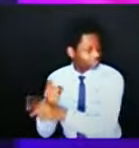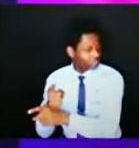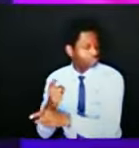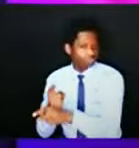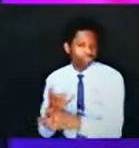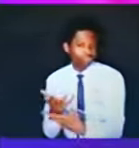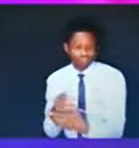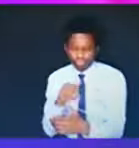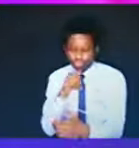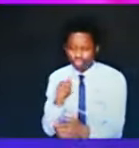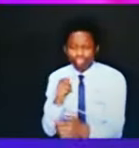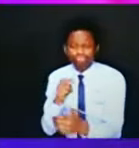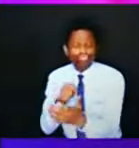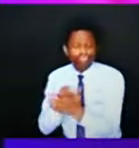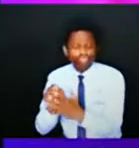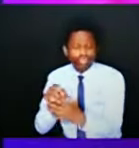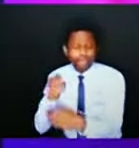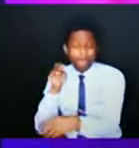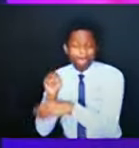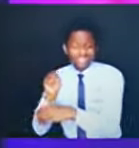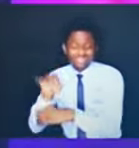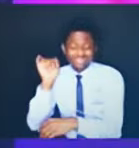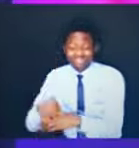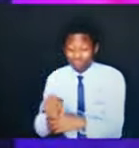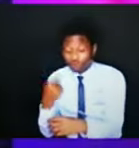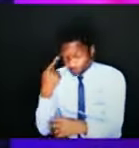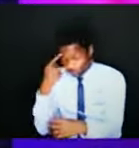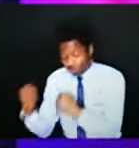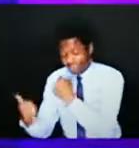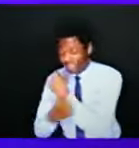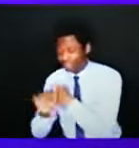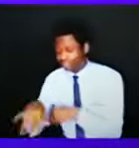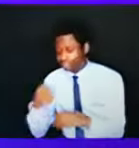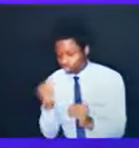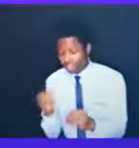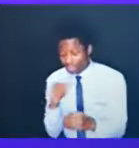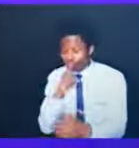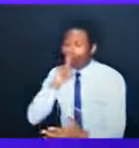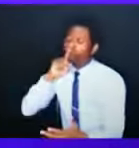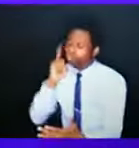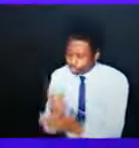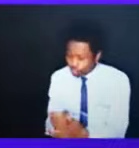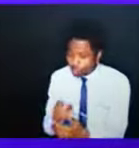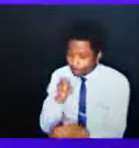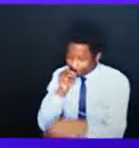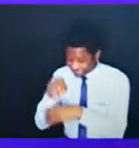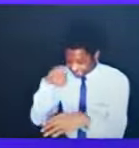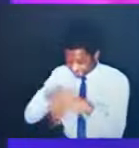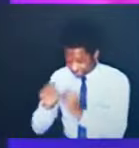That was not the main message for him. The main message is in